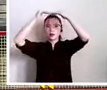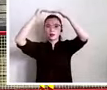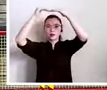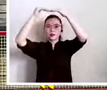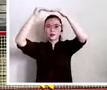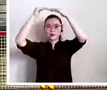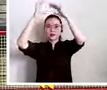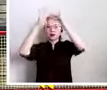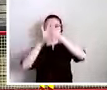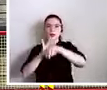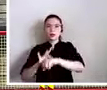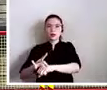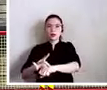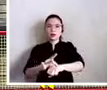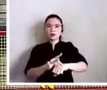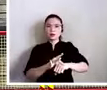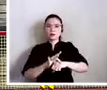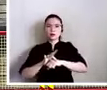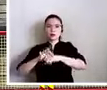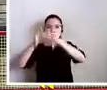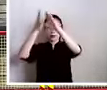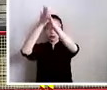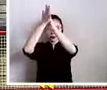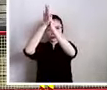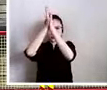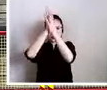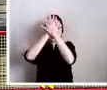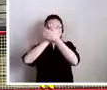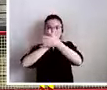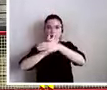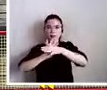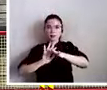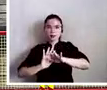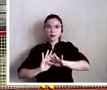highest, and on earth, peace on earth.